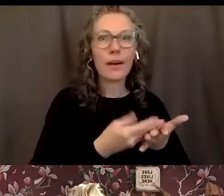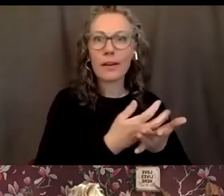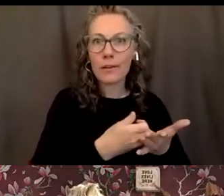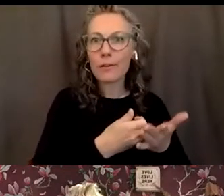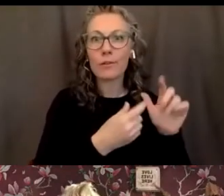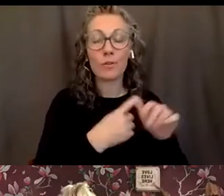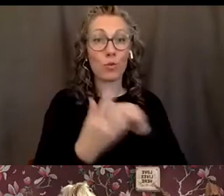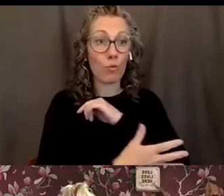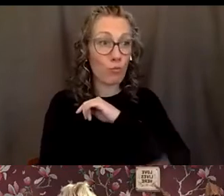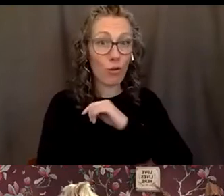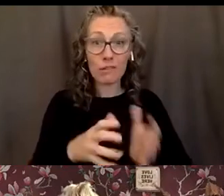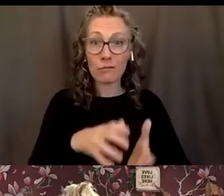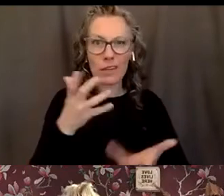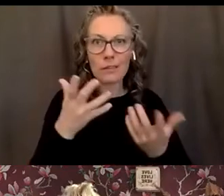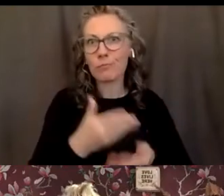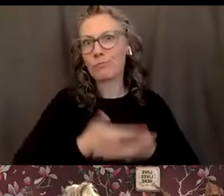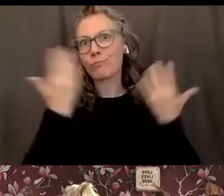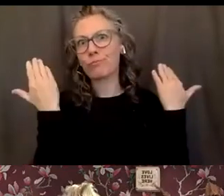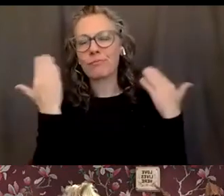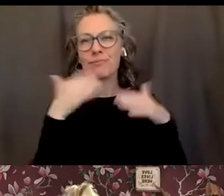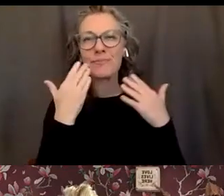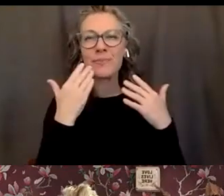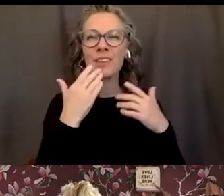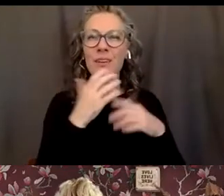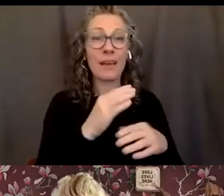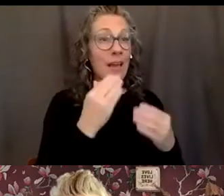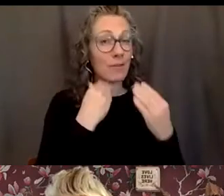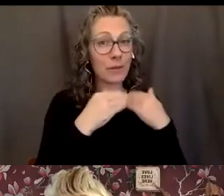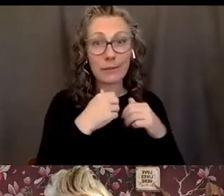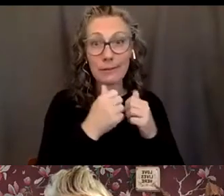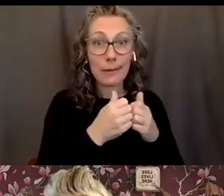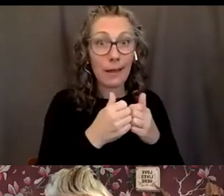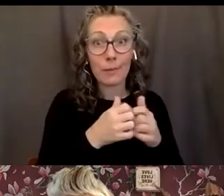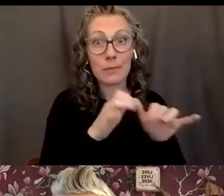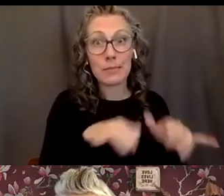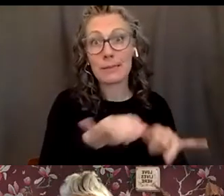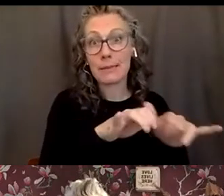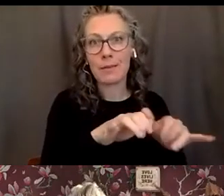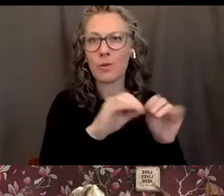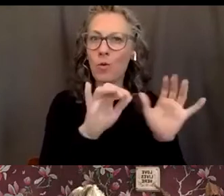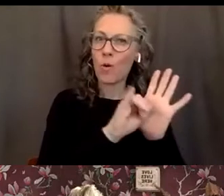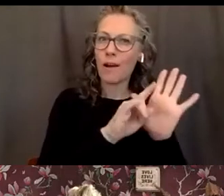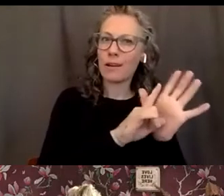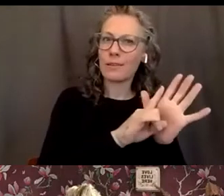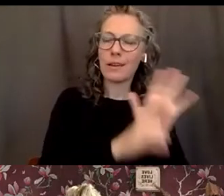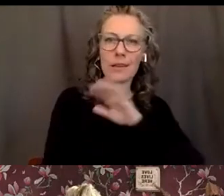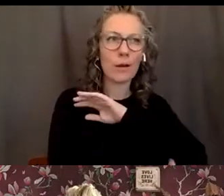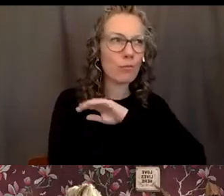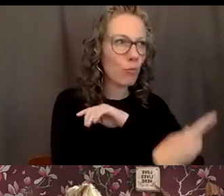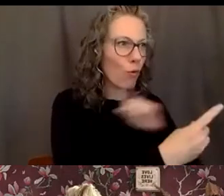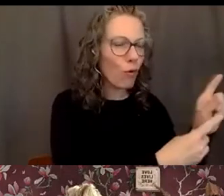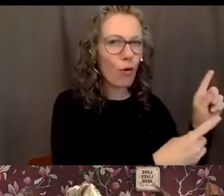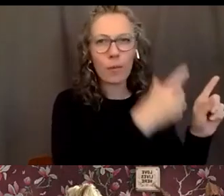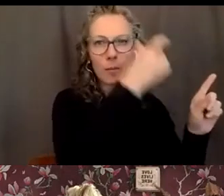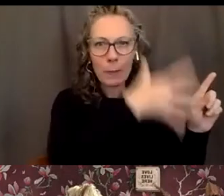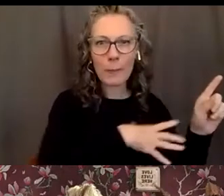rich. There is no such thing as poor or rich, because everybody eat together, and there is no identity of the poor man, rich man.